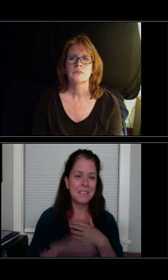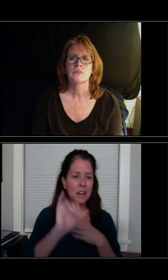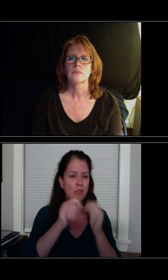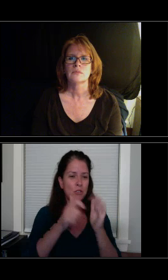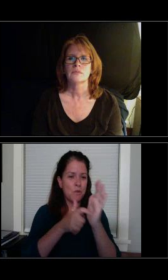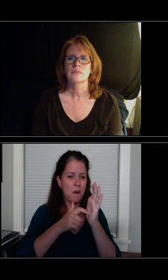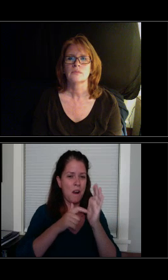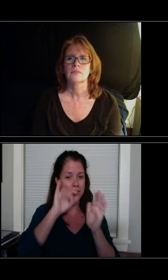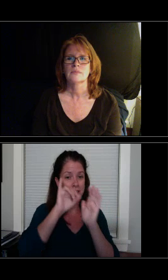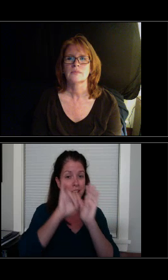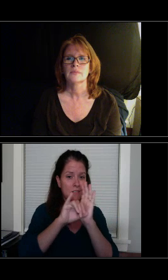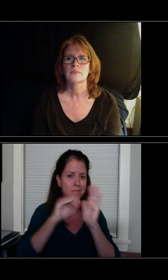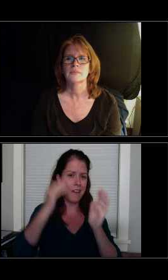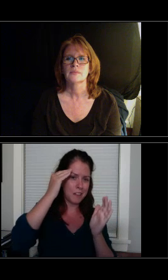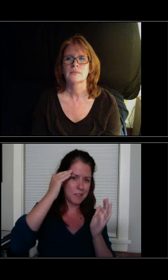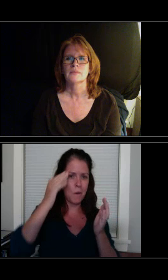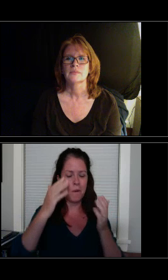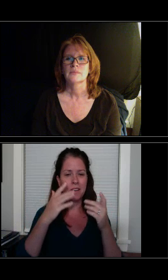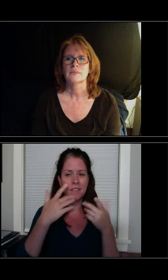of sign language interpreting.